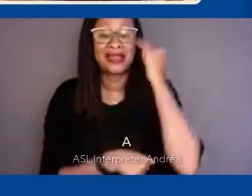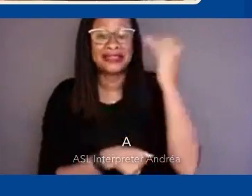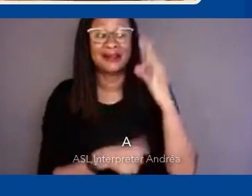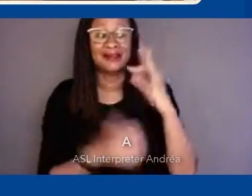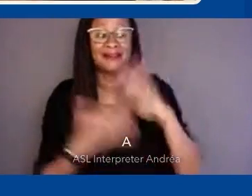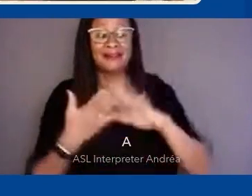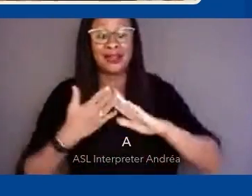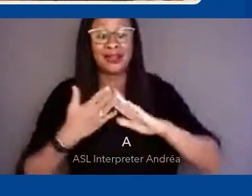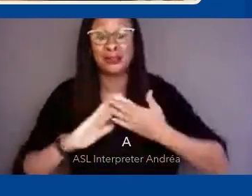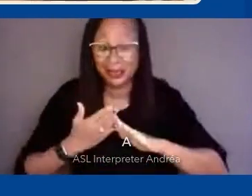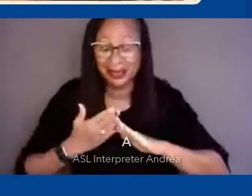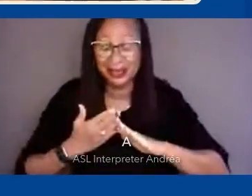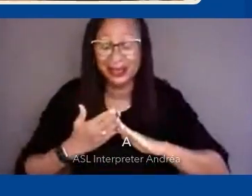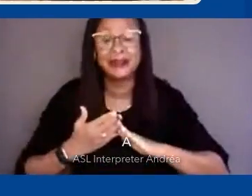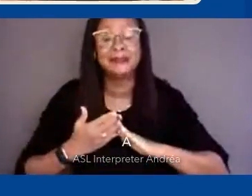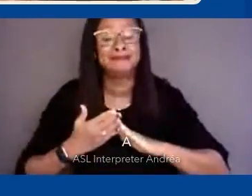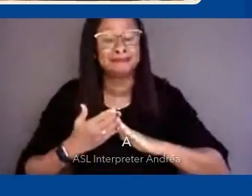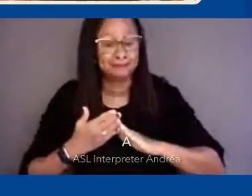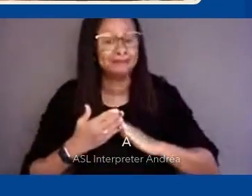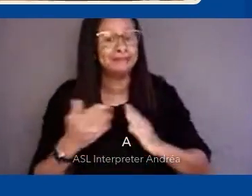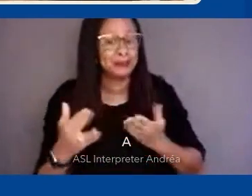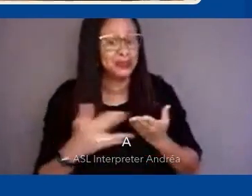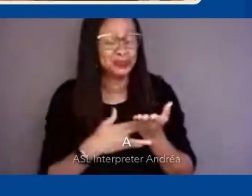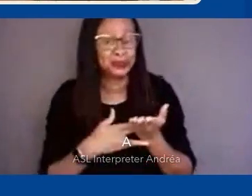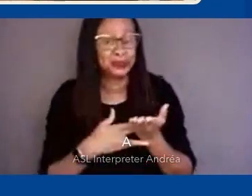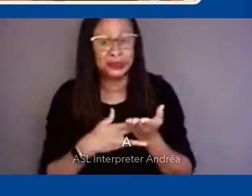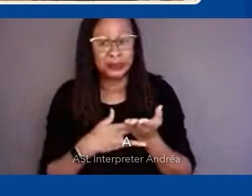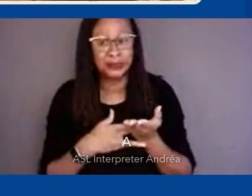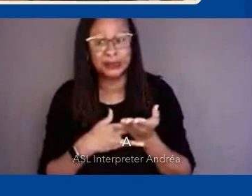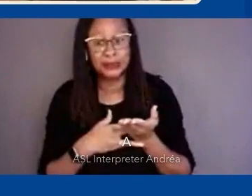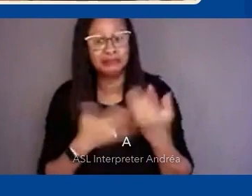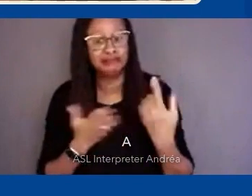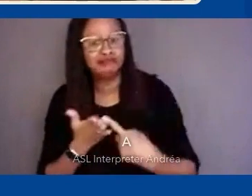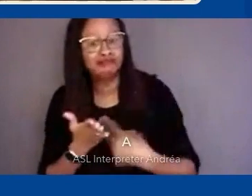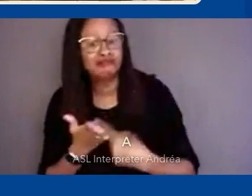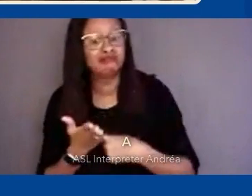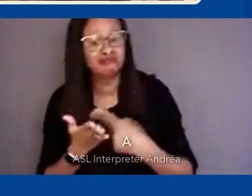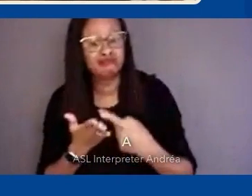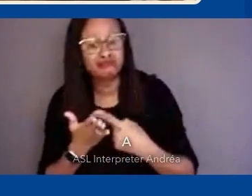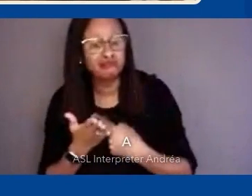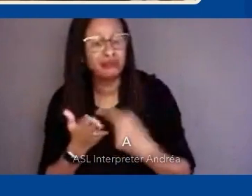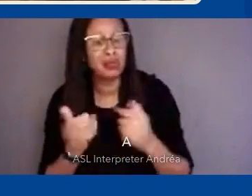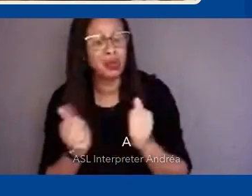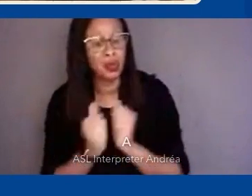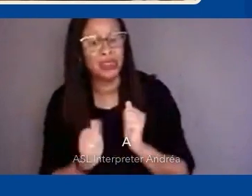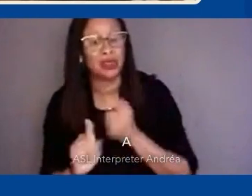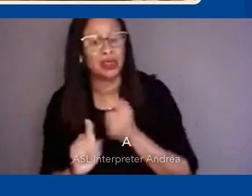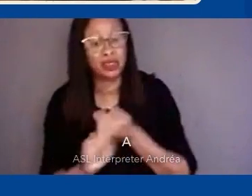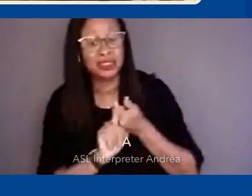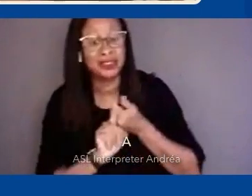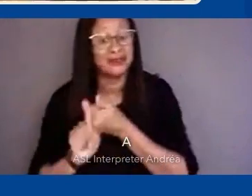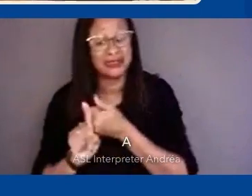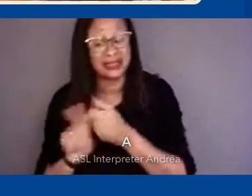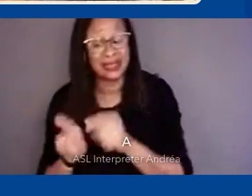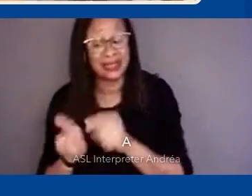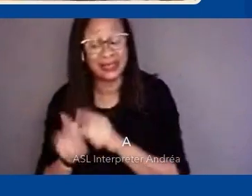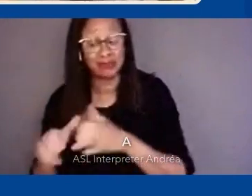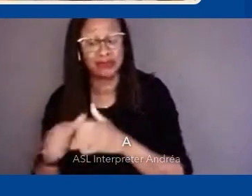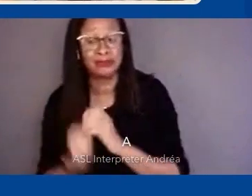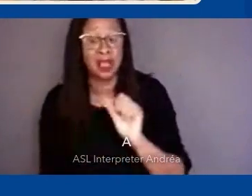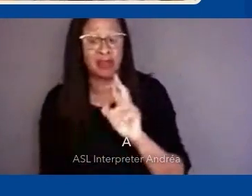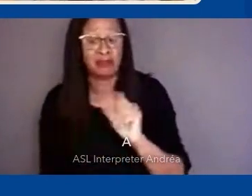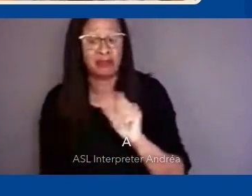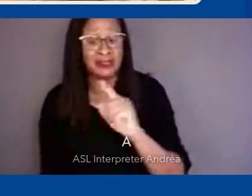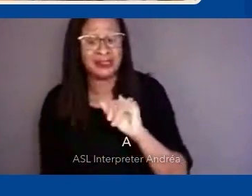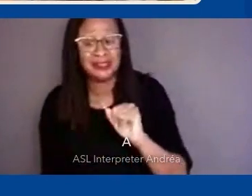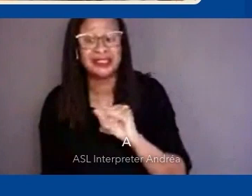was through, you know, discussions amongst ourselves, Rezi, Jude,